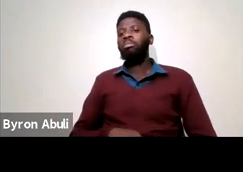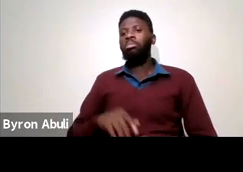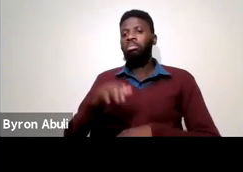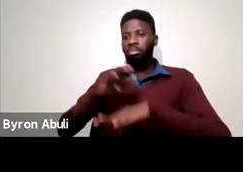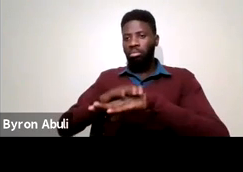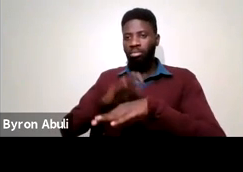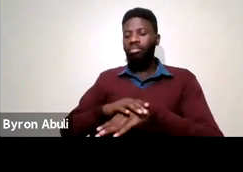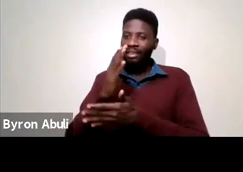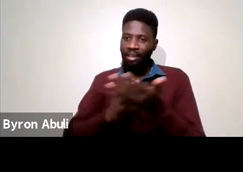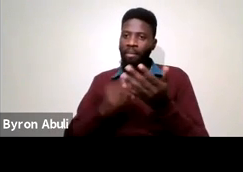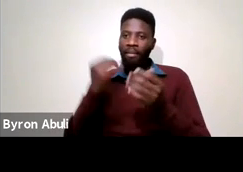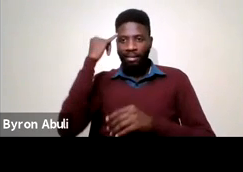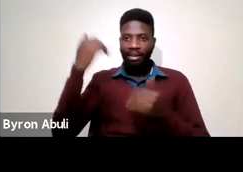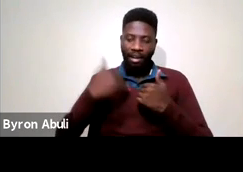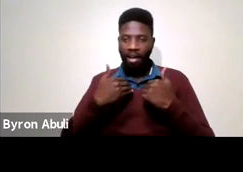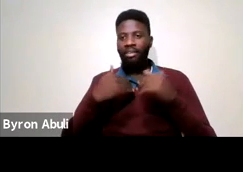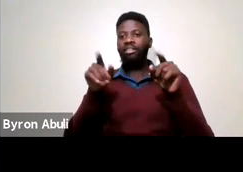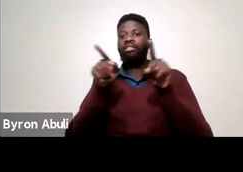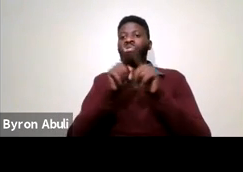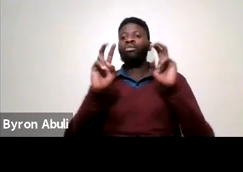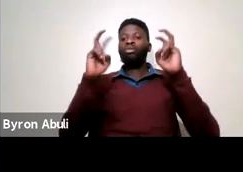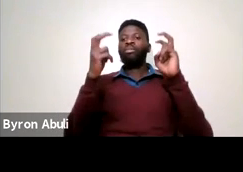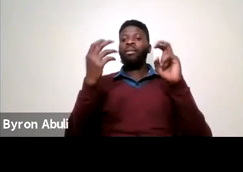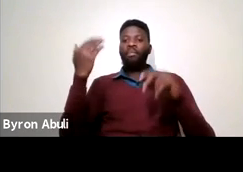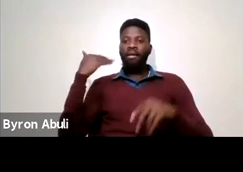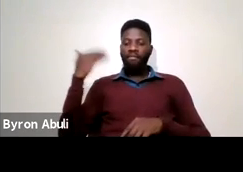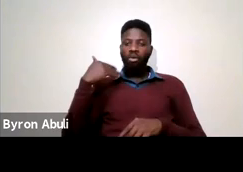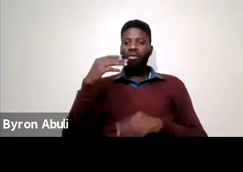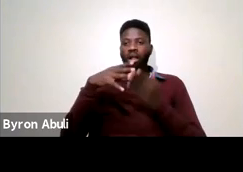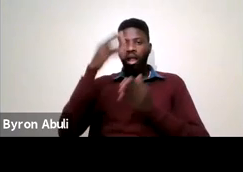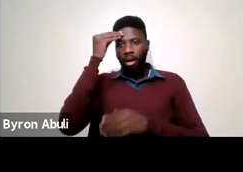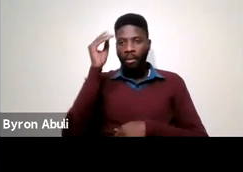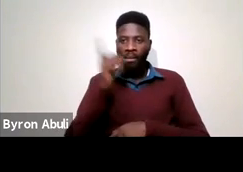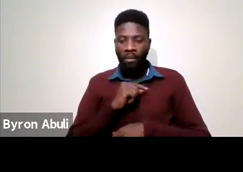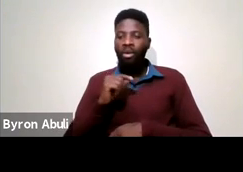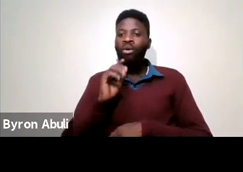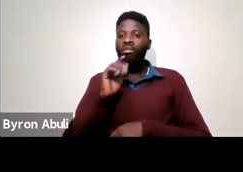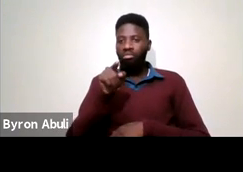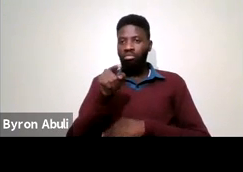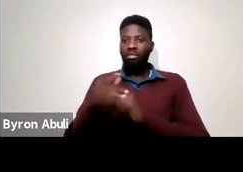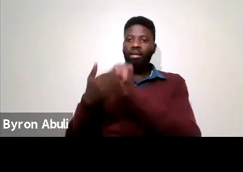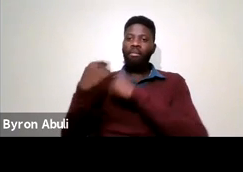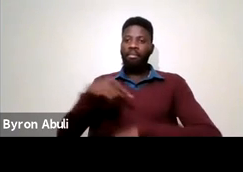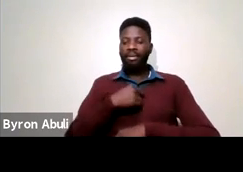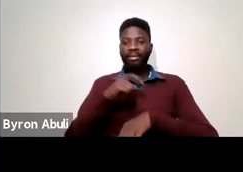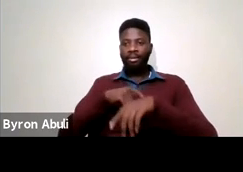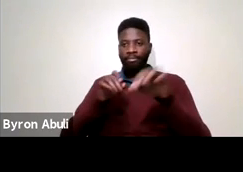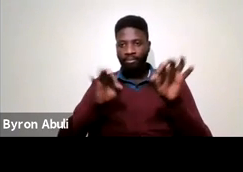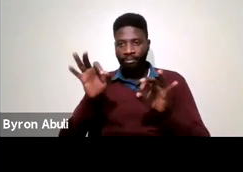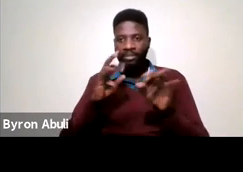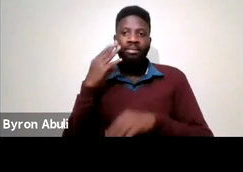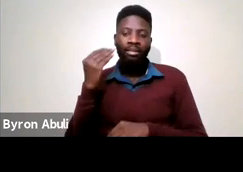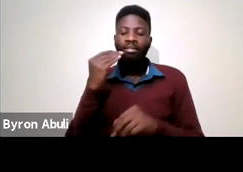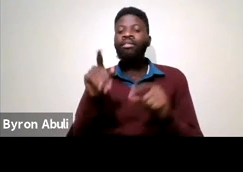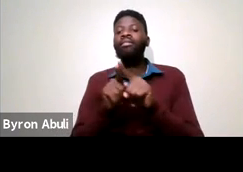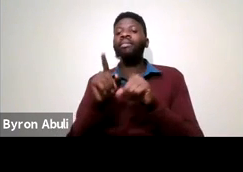subject matter before. And I believe you are going to help us when it comes to giving experiences. And even